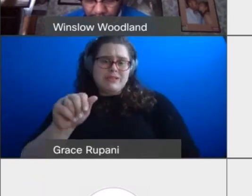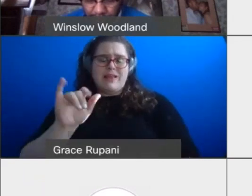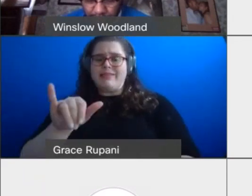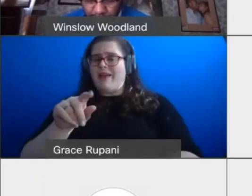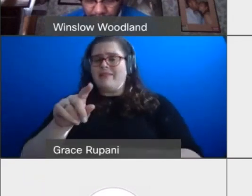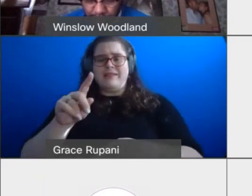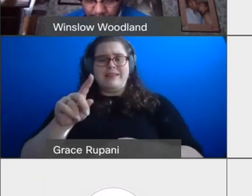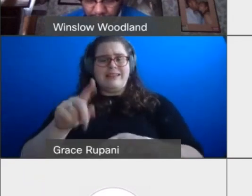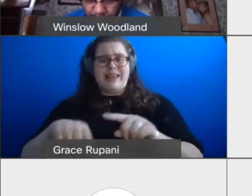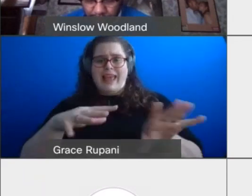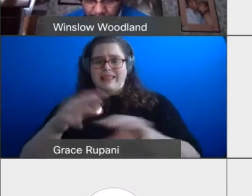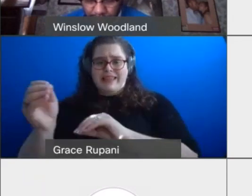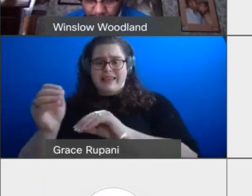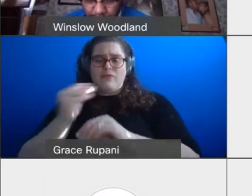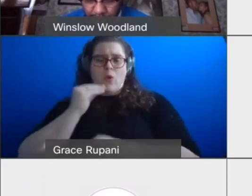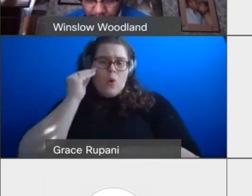get the vaccine?